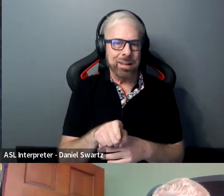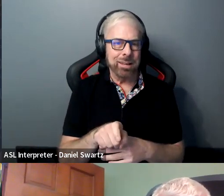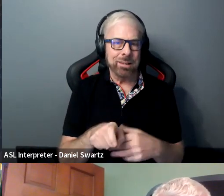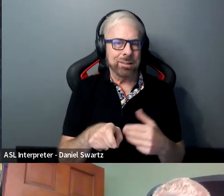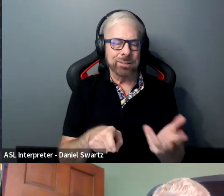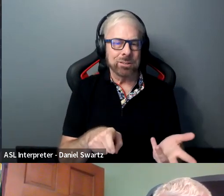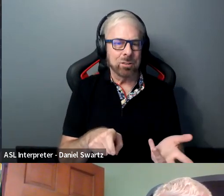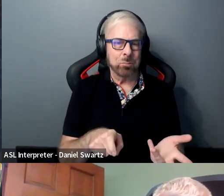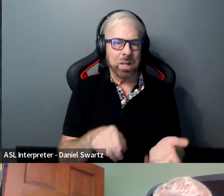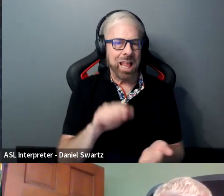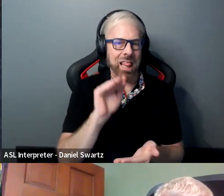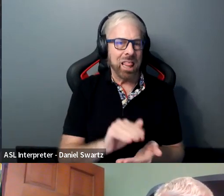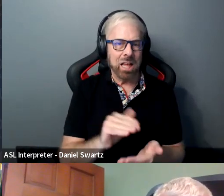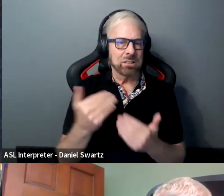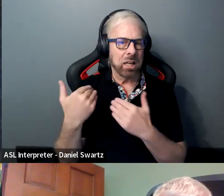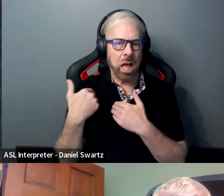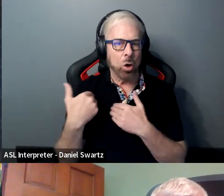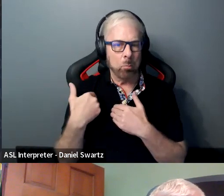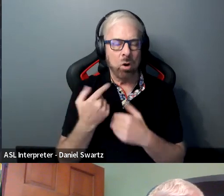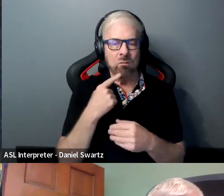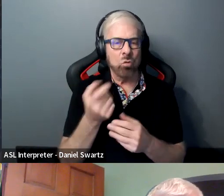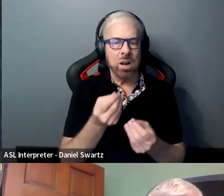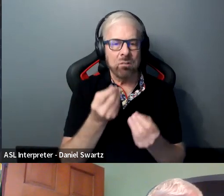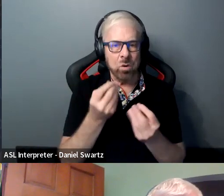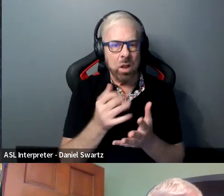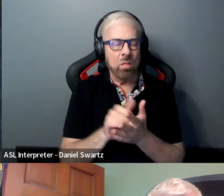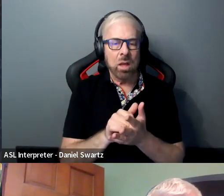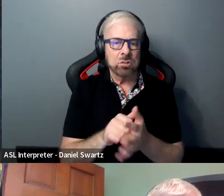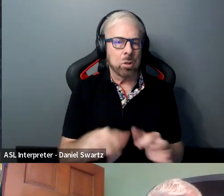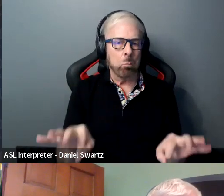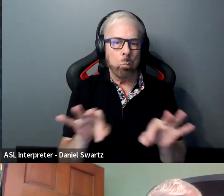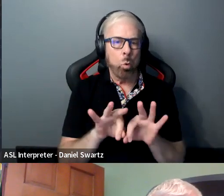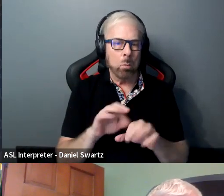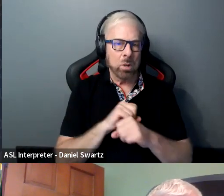what information is important to protect individuals who are the most vulnerable.